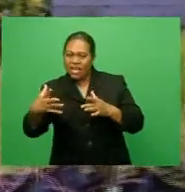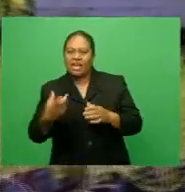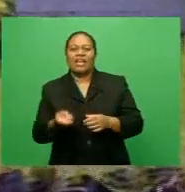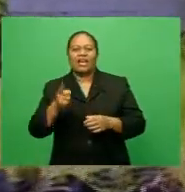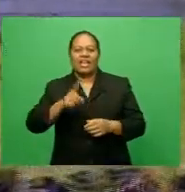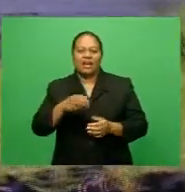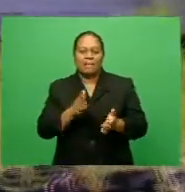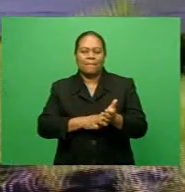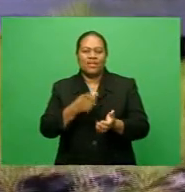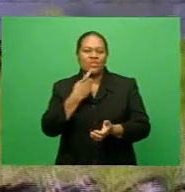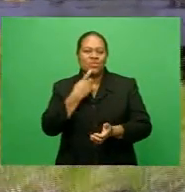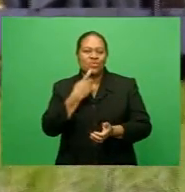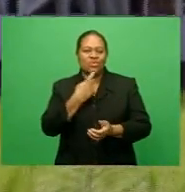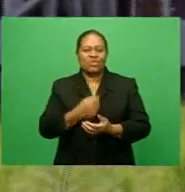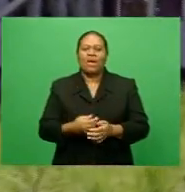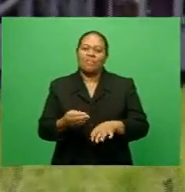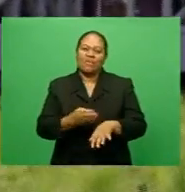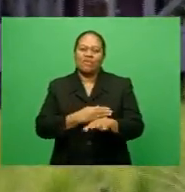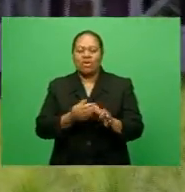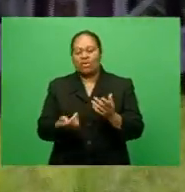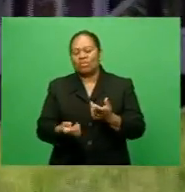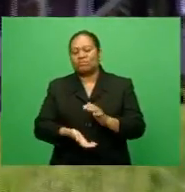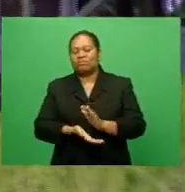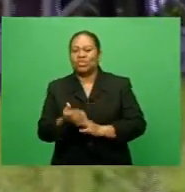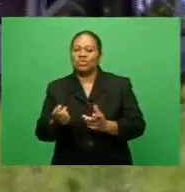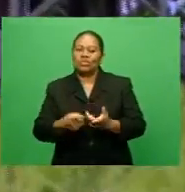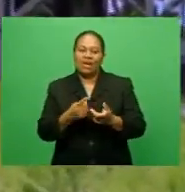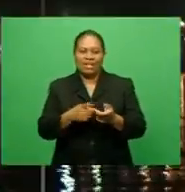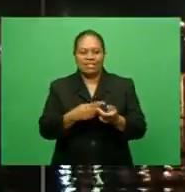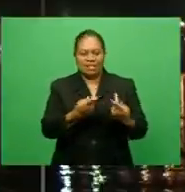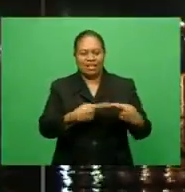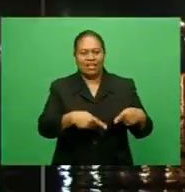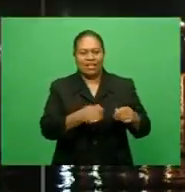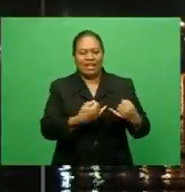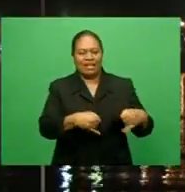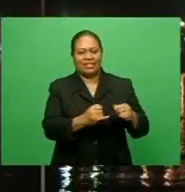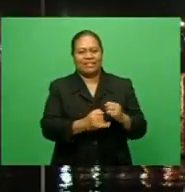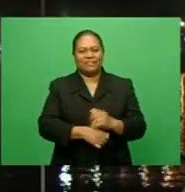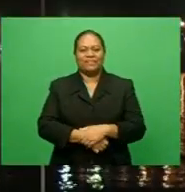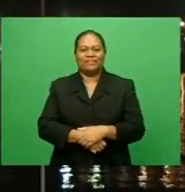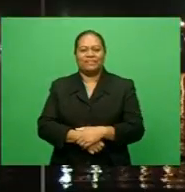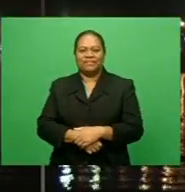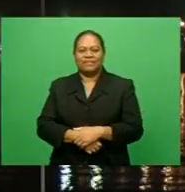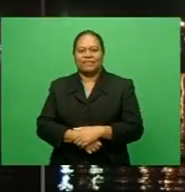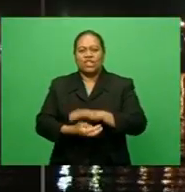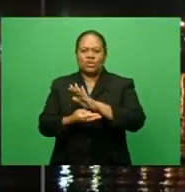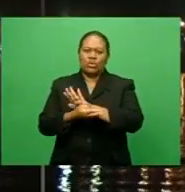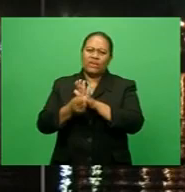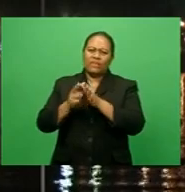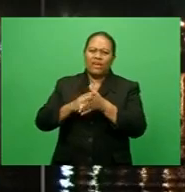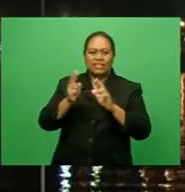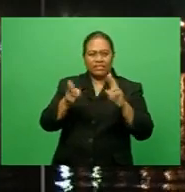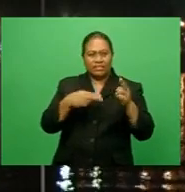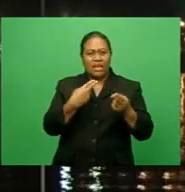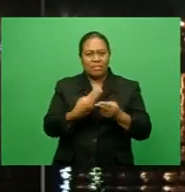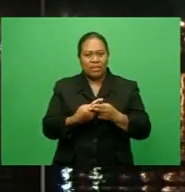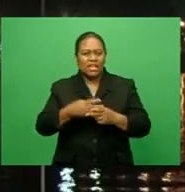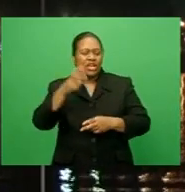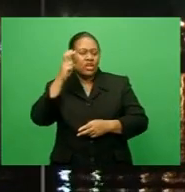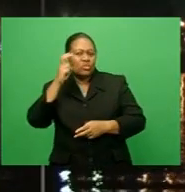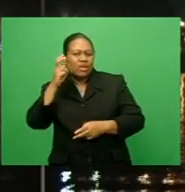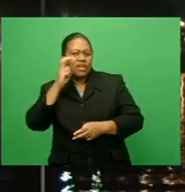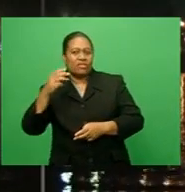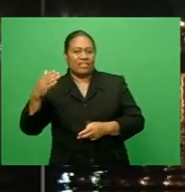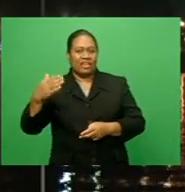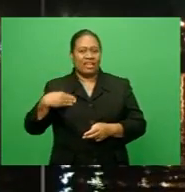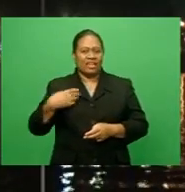Wonolevu. Josiah Nanunga, FBC News. The revised family planning training package for healthcare workers